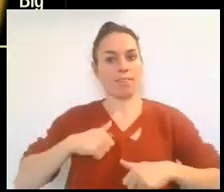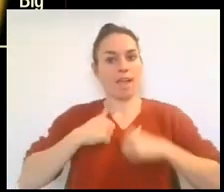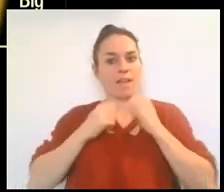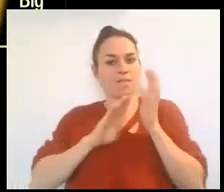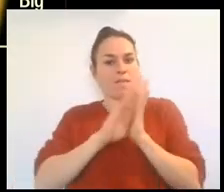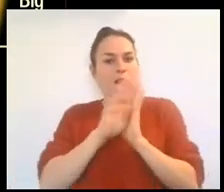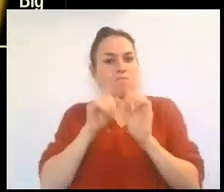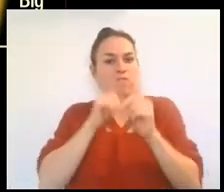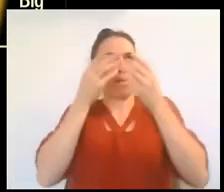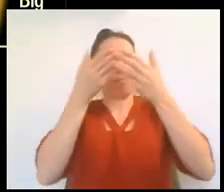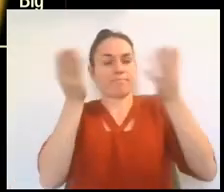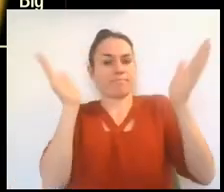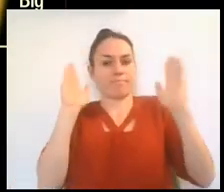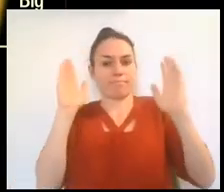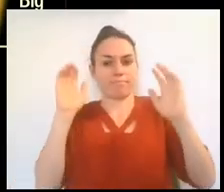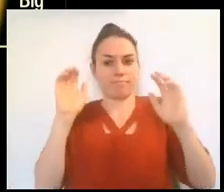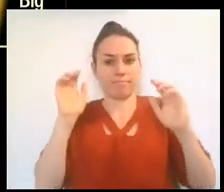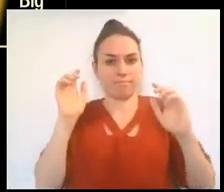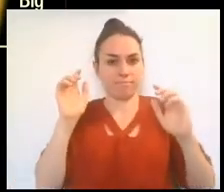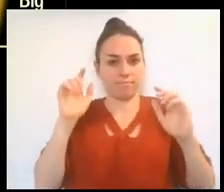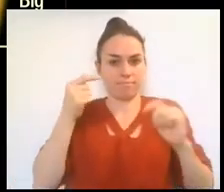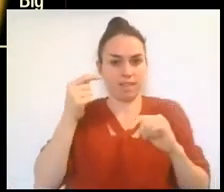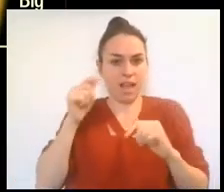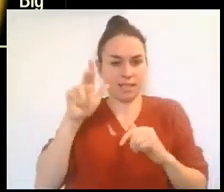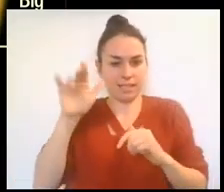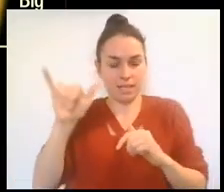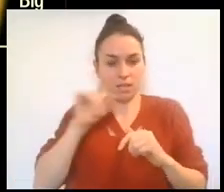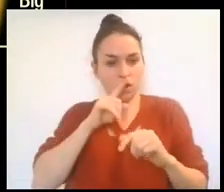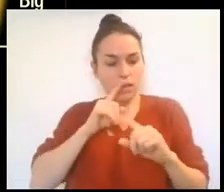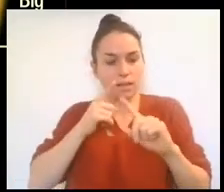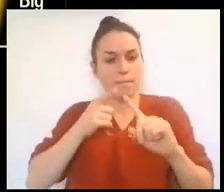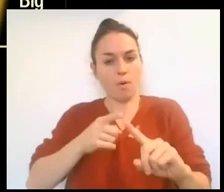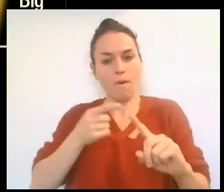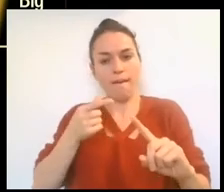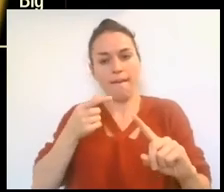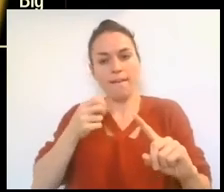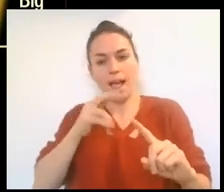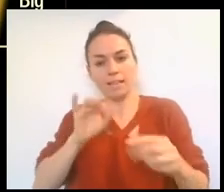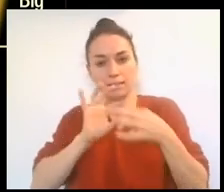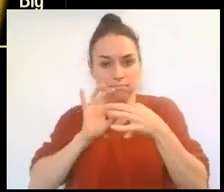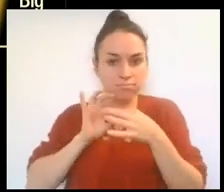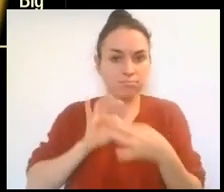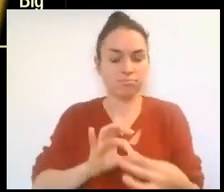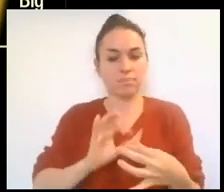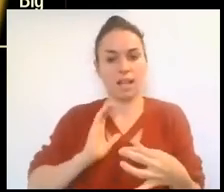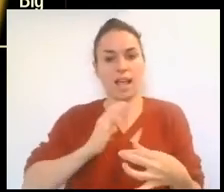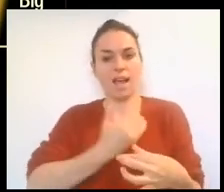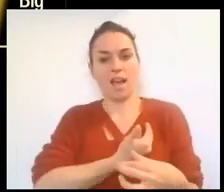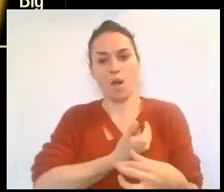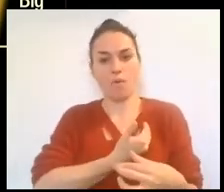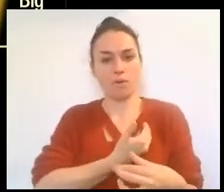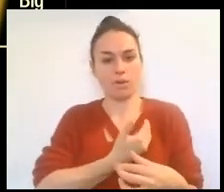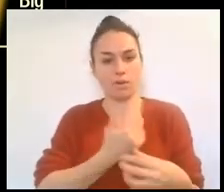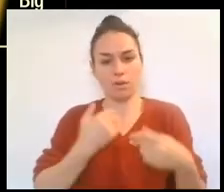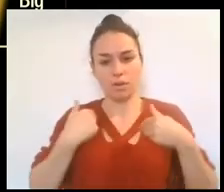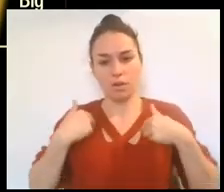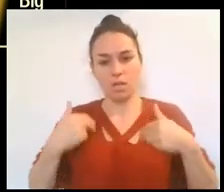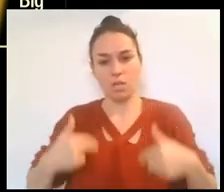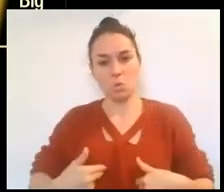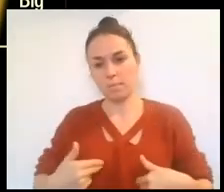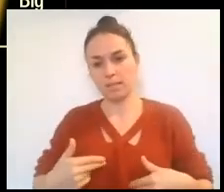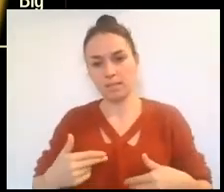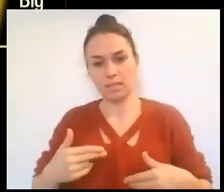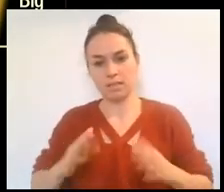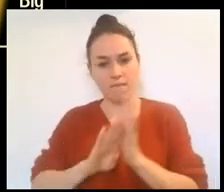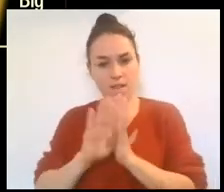way, are part of humanity's roots. The fact is, our DNA is stamped with a chemistry that has gone on in